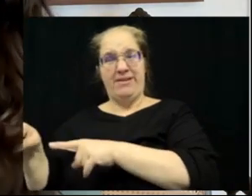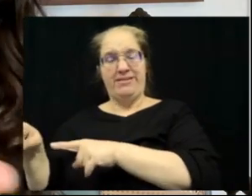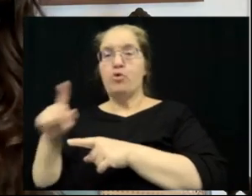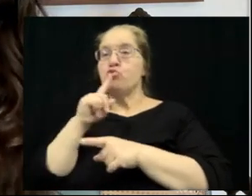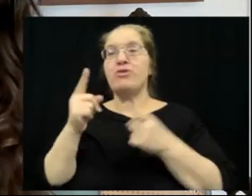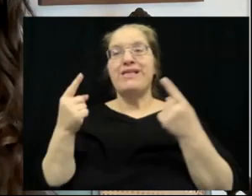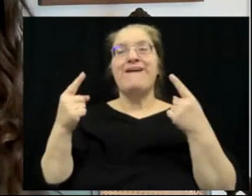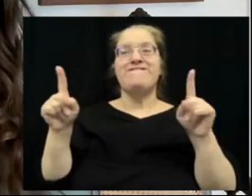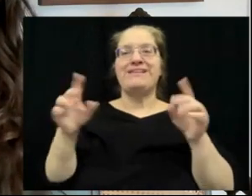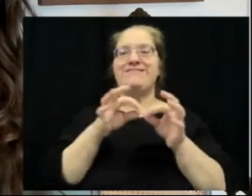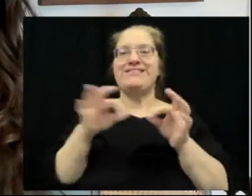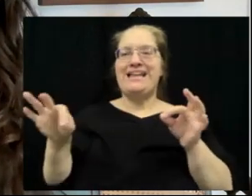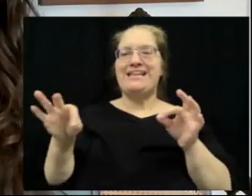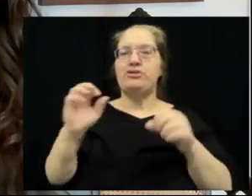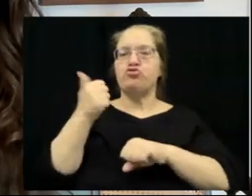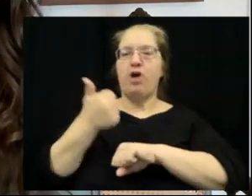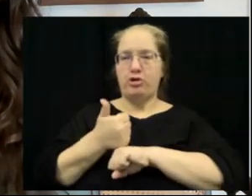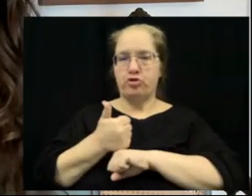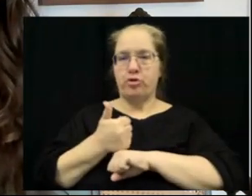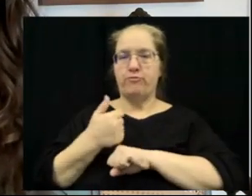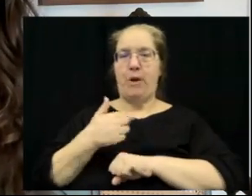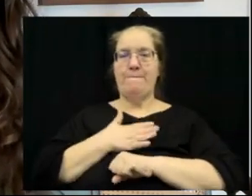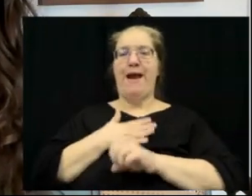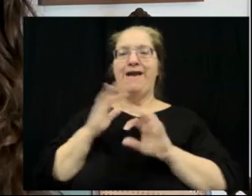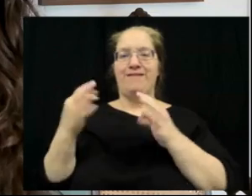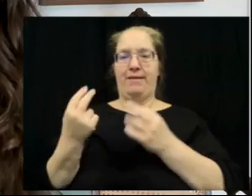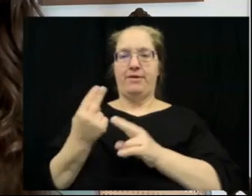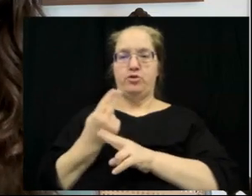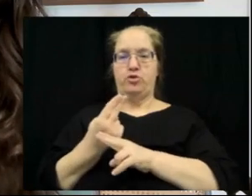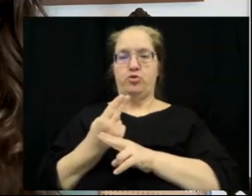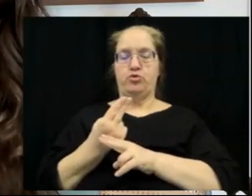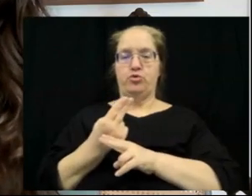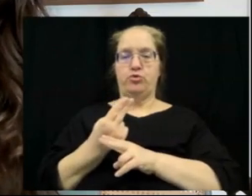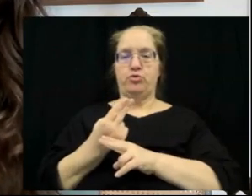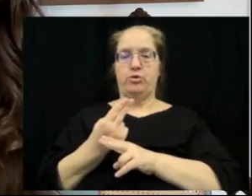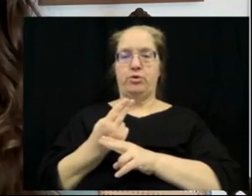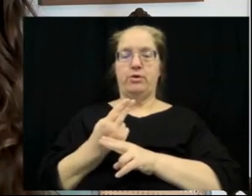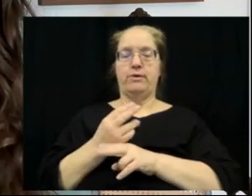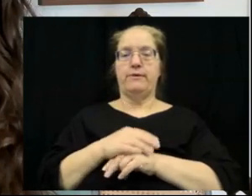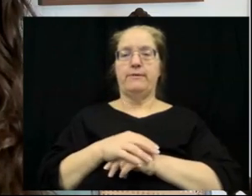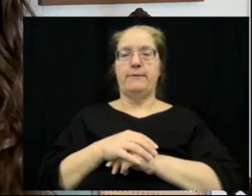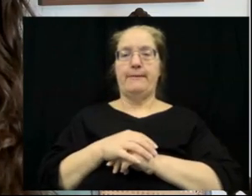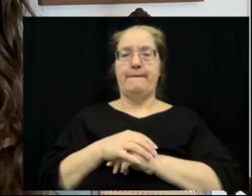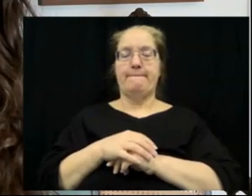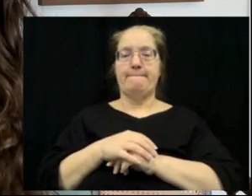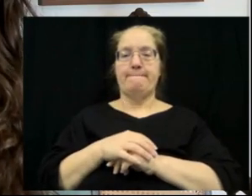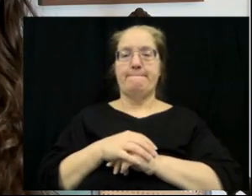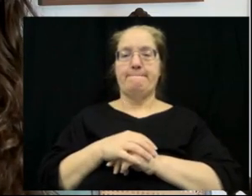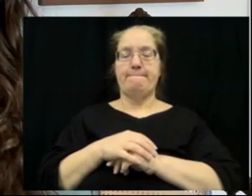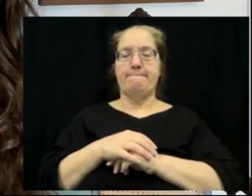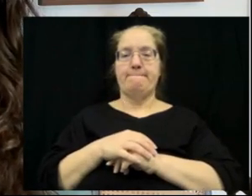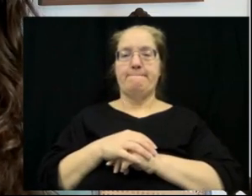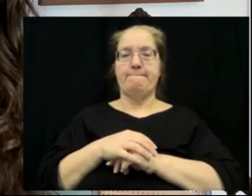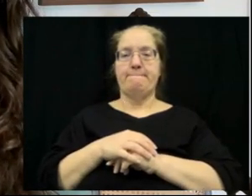like sentence structure for our family to use with our daughter on that day. Because I